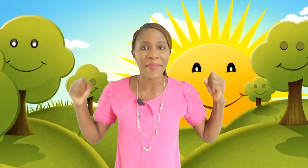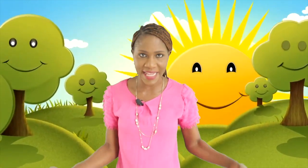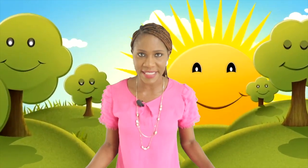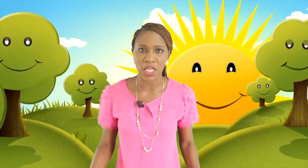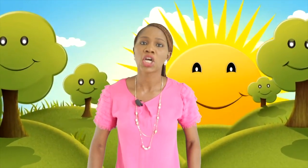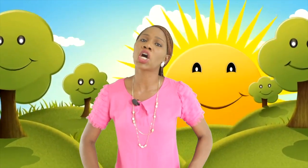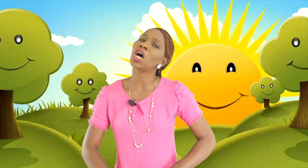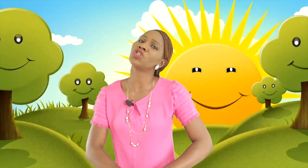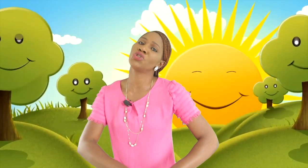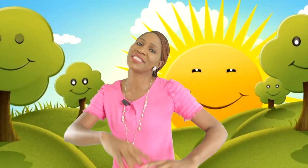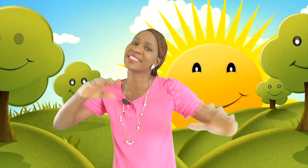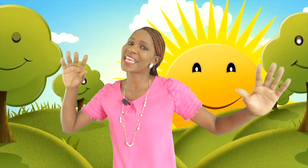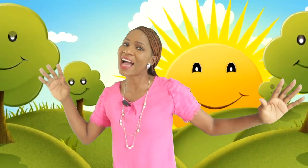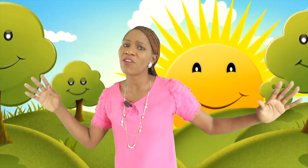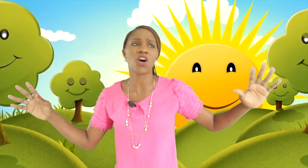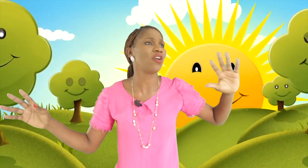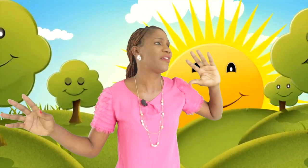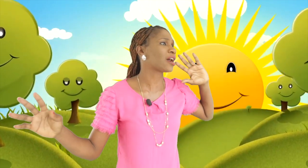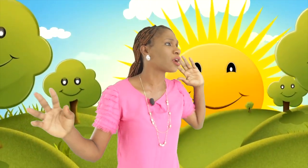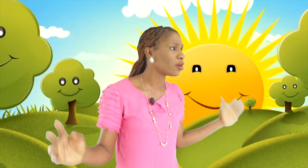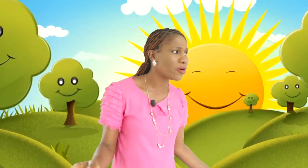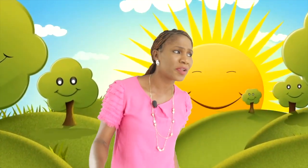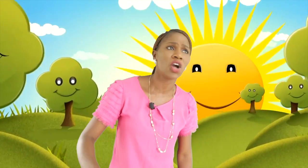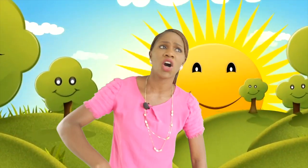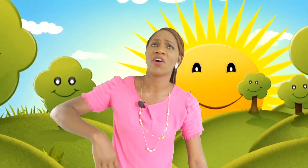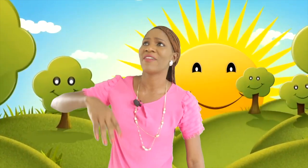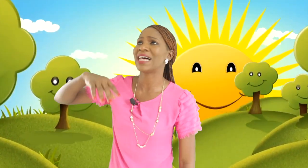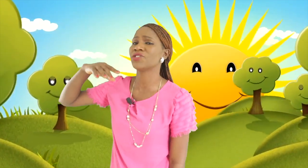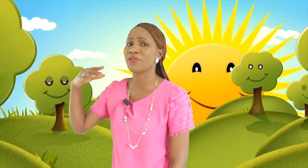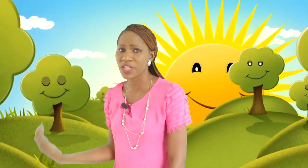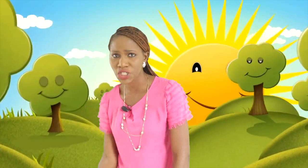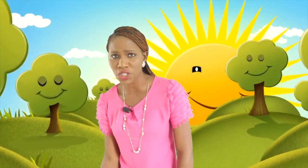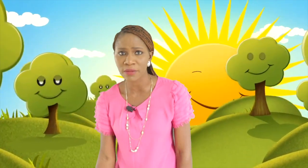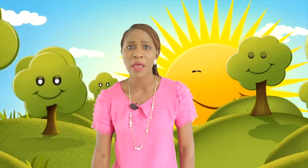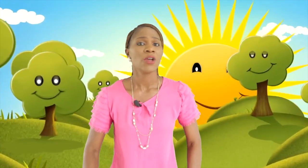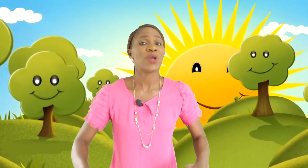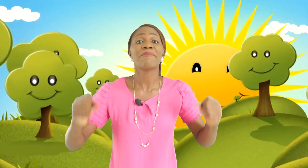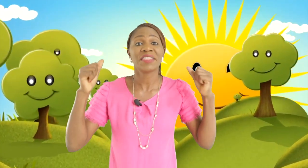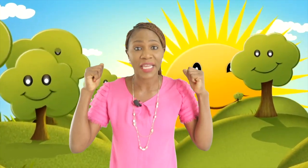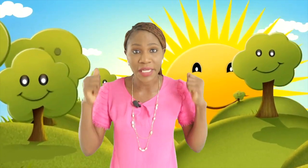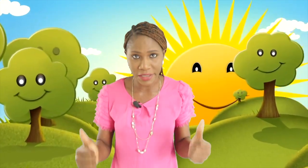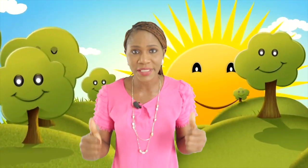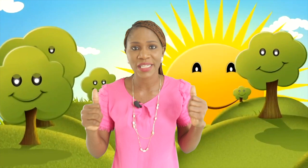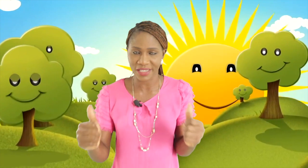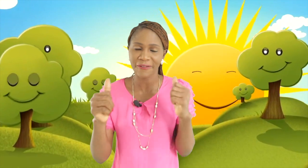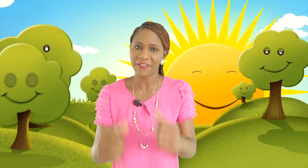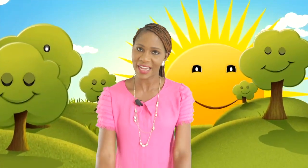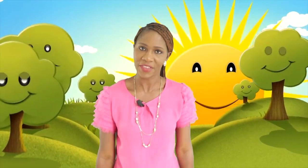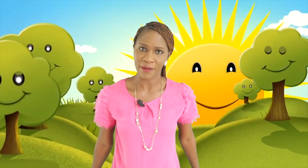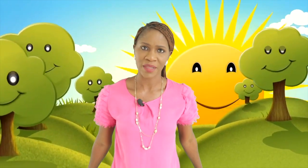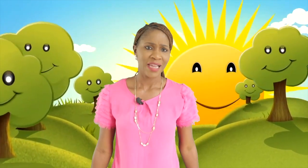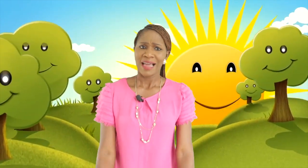been amazing. God, you deserve all of our glory, all of our adoration. You have been a good,